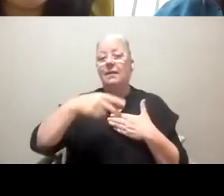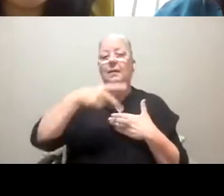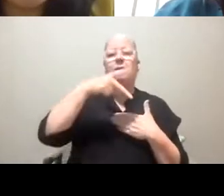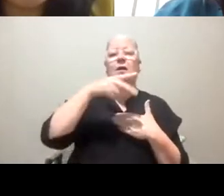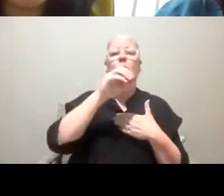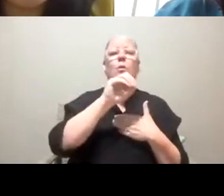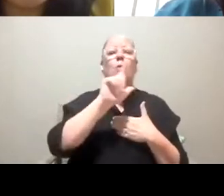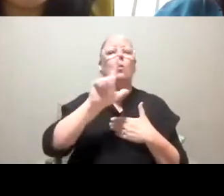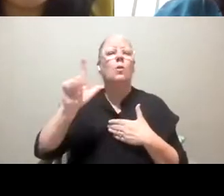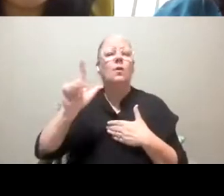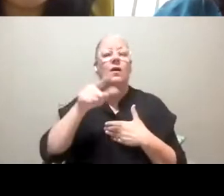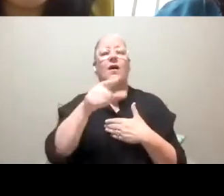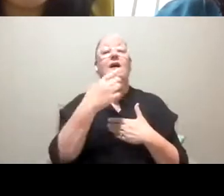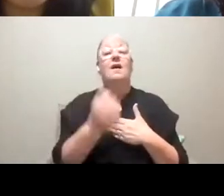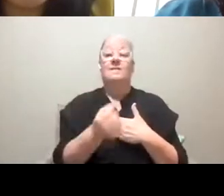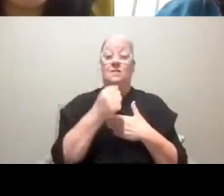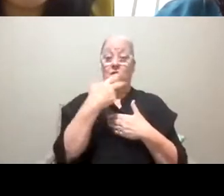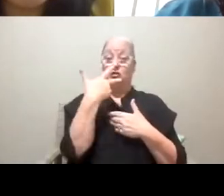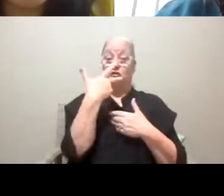3 questions.